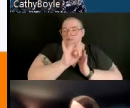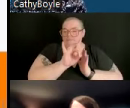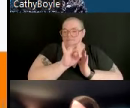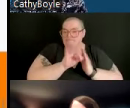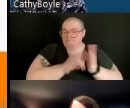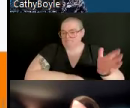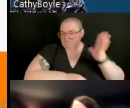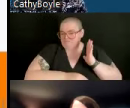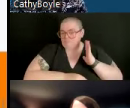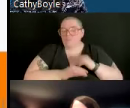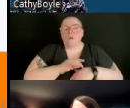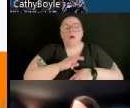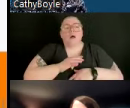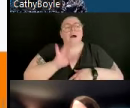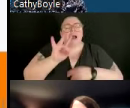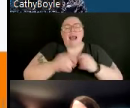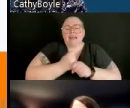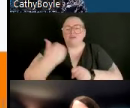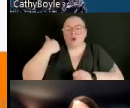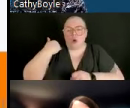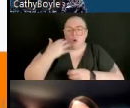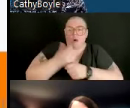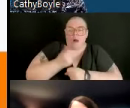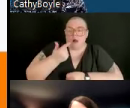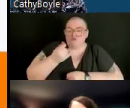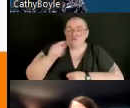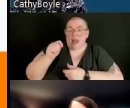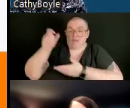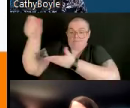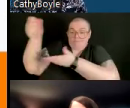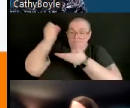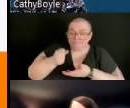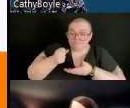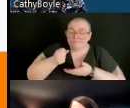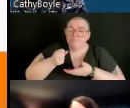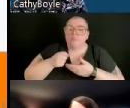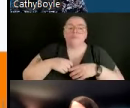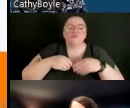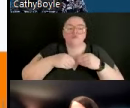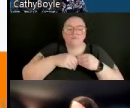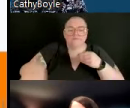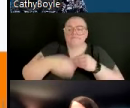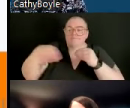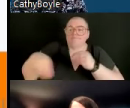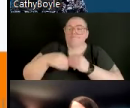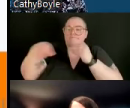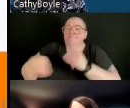then about 8 years ago, we got a grant to expand it to other ways to apply for housing.